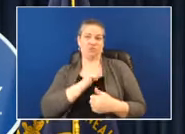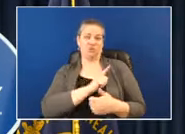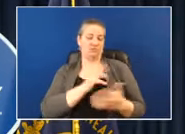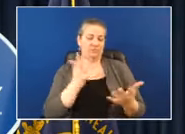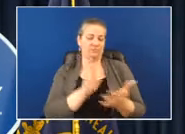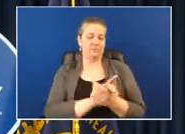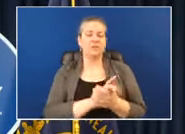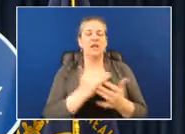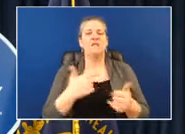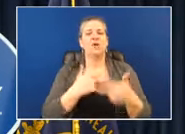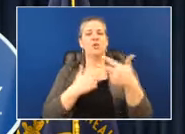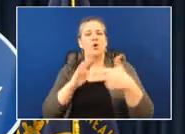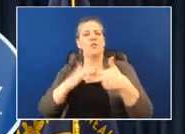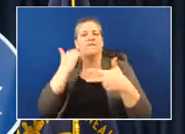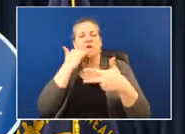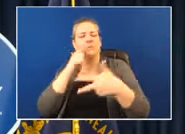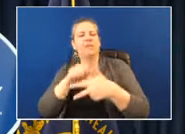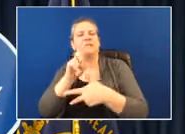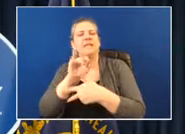the phone. Debbie Yetter.